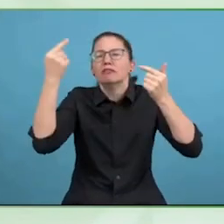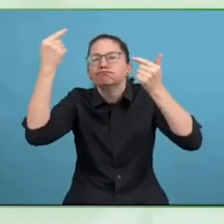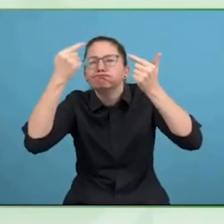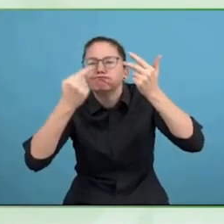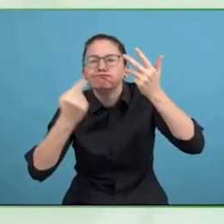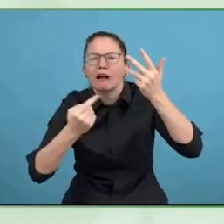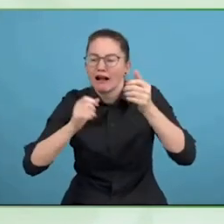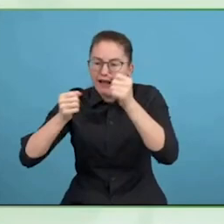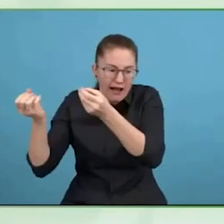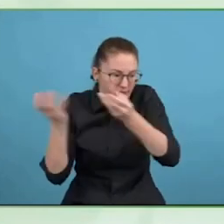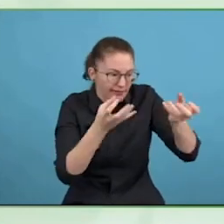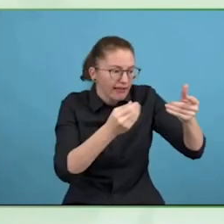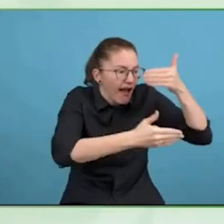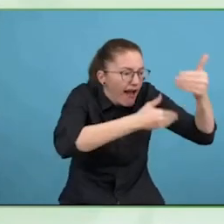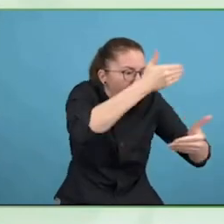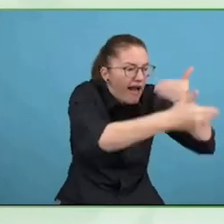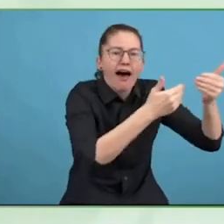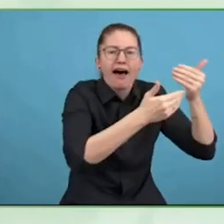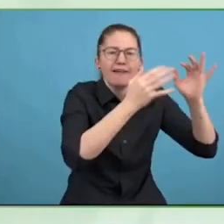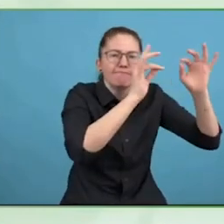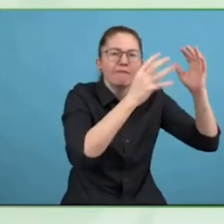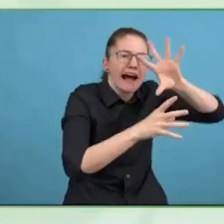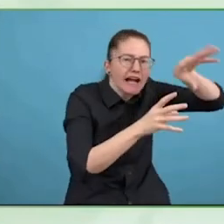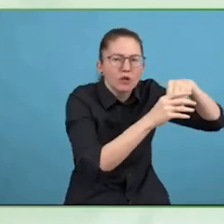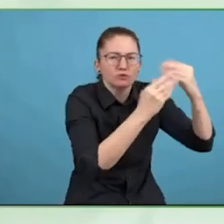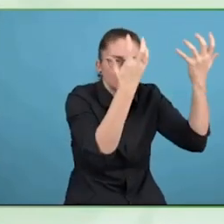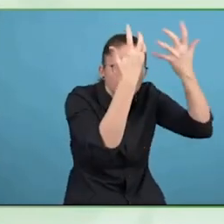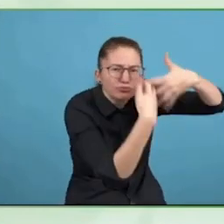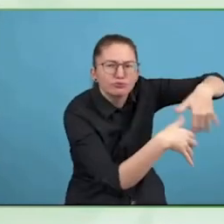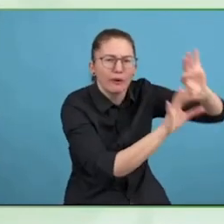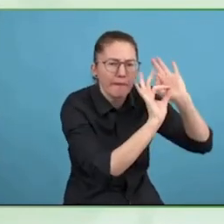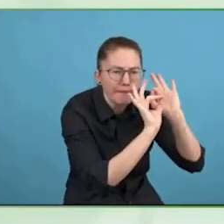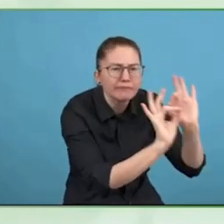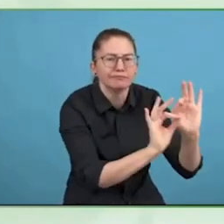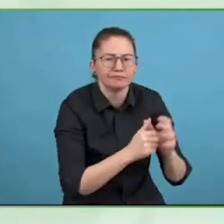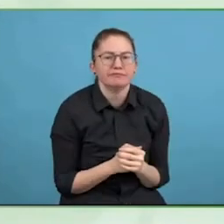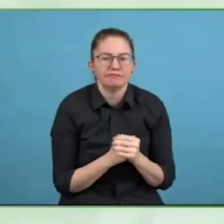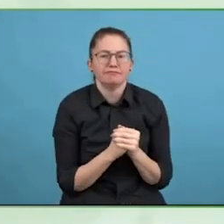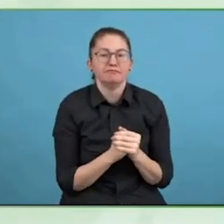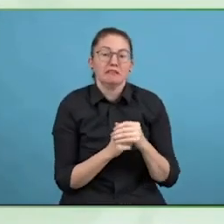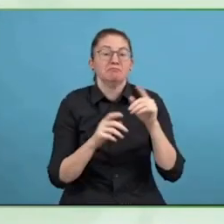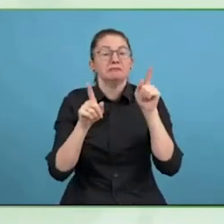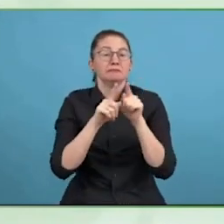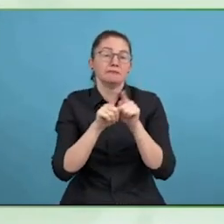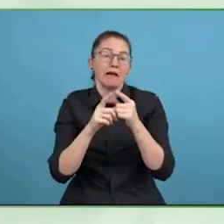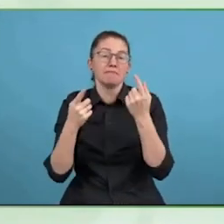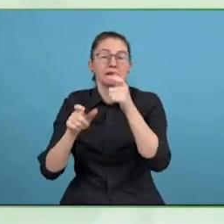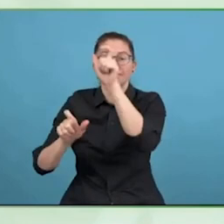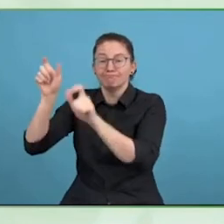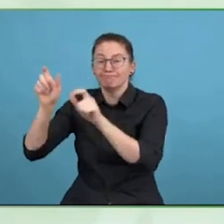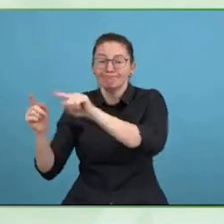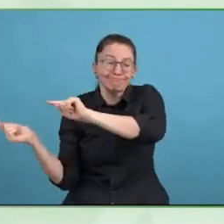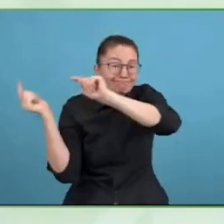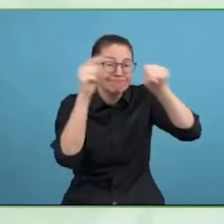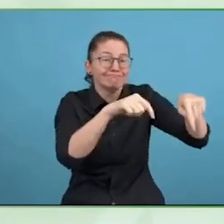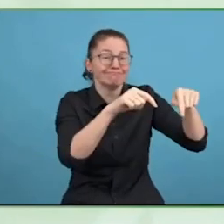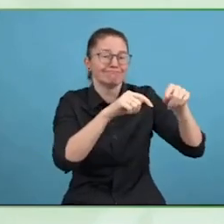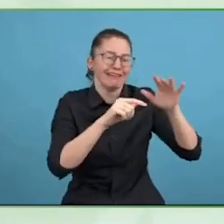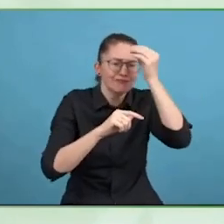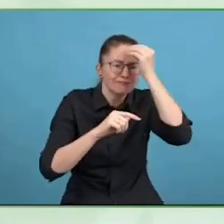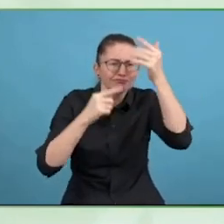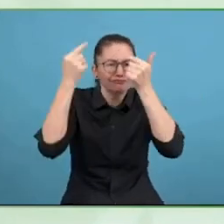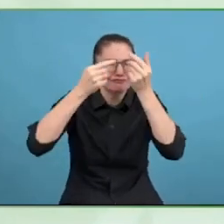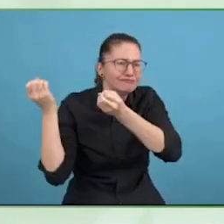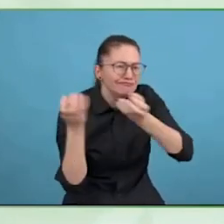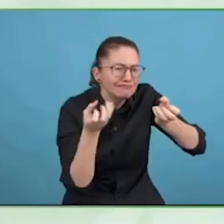the people who are listening and watching us today, is the fact that you are actually, apart from just